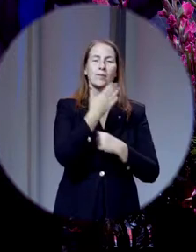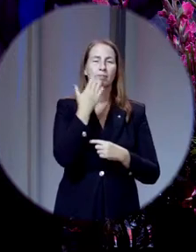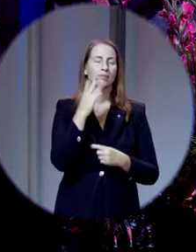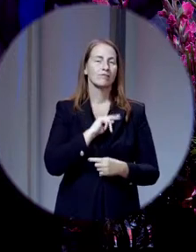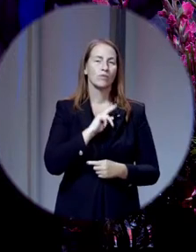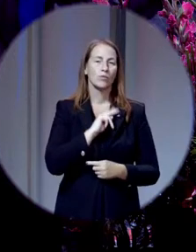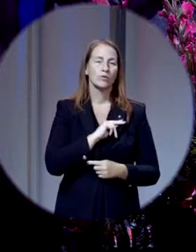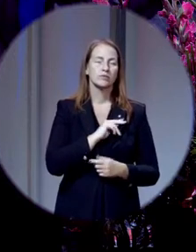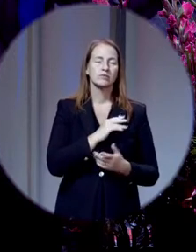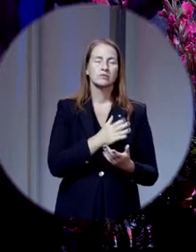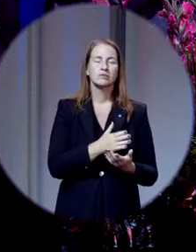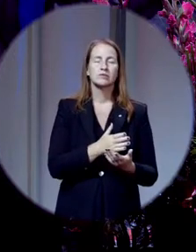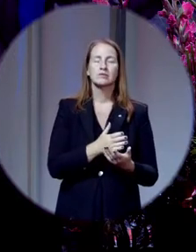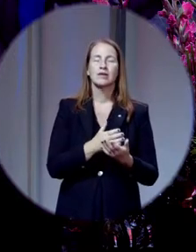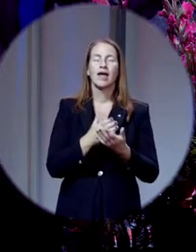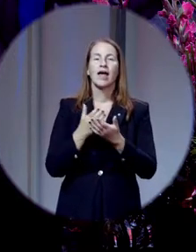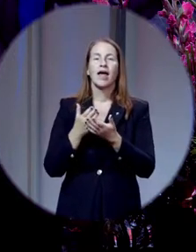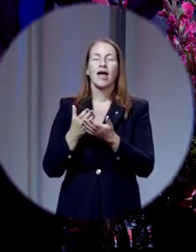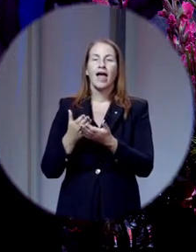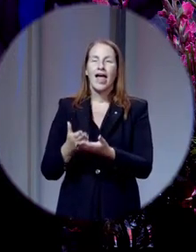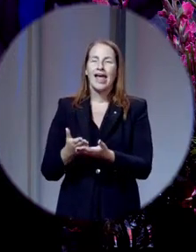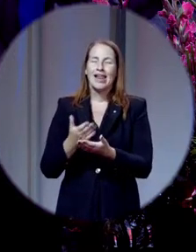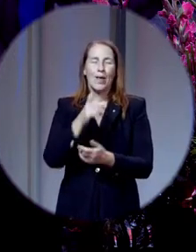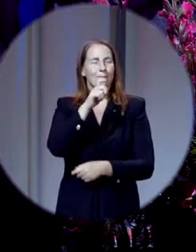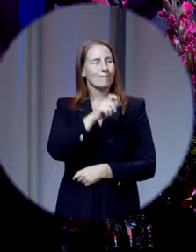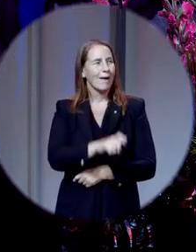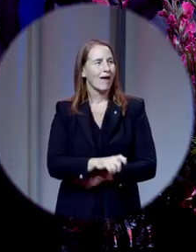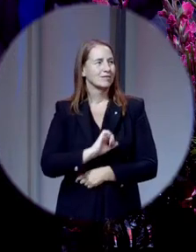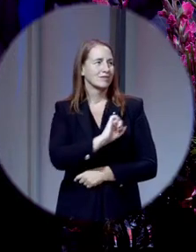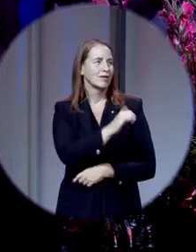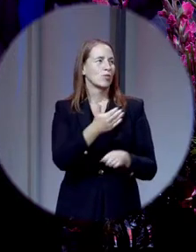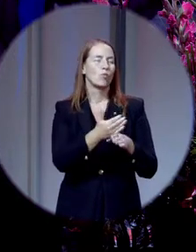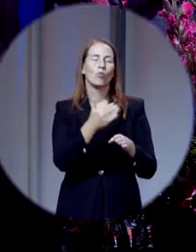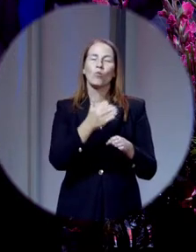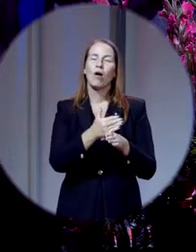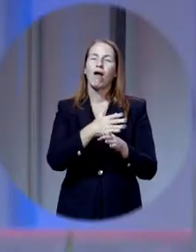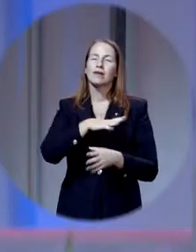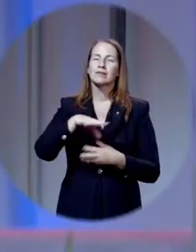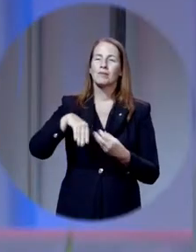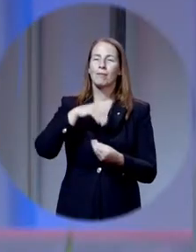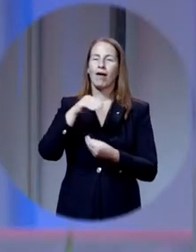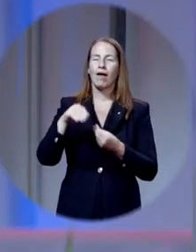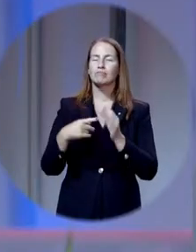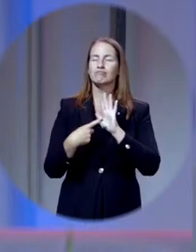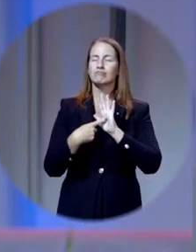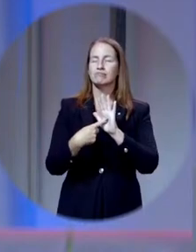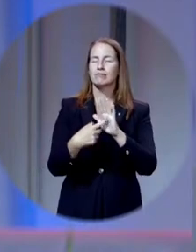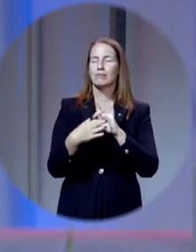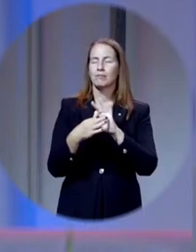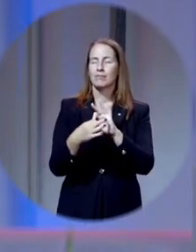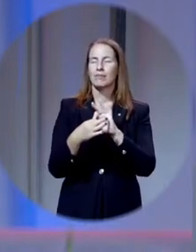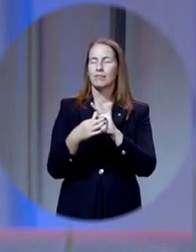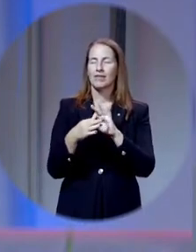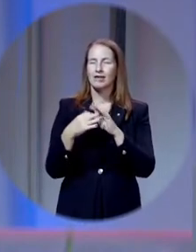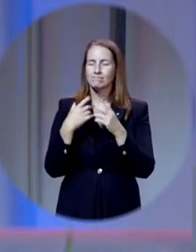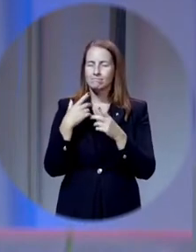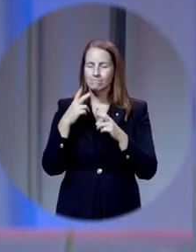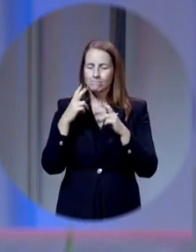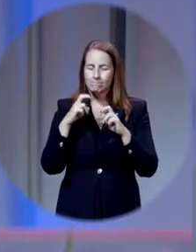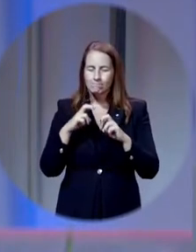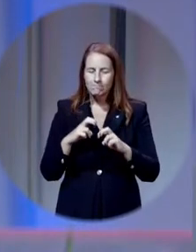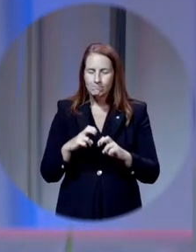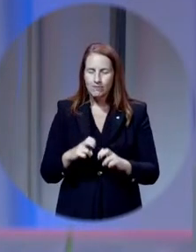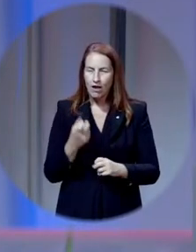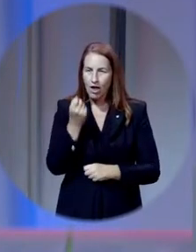and as a person whose work inspires us all to show empathy, to seek understanding, and to listen